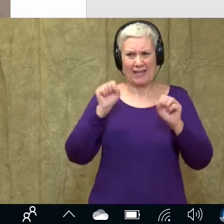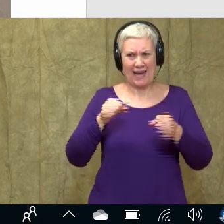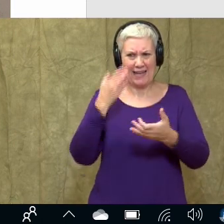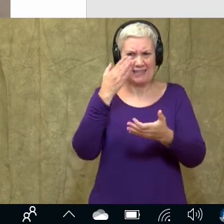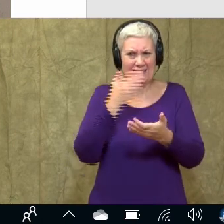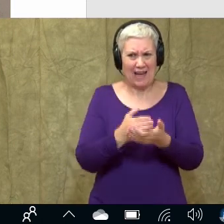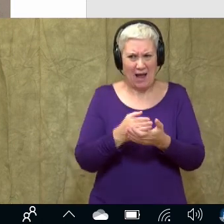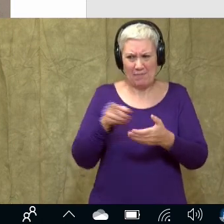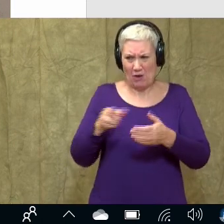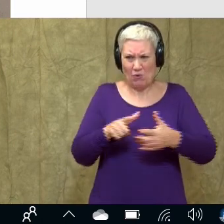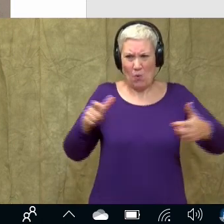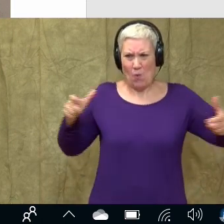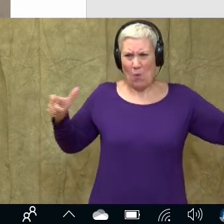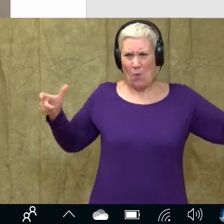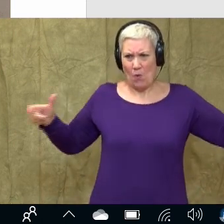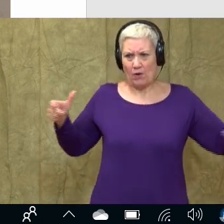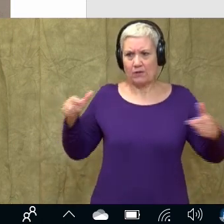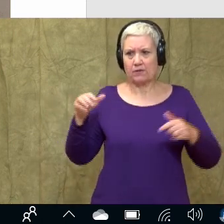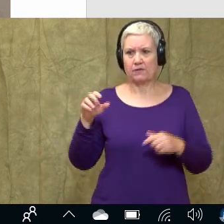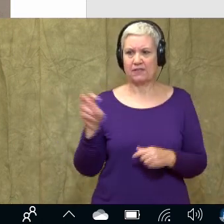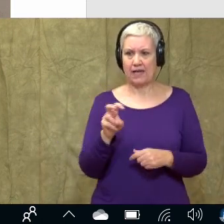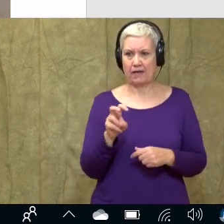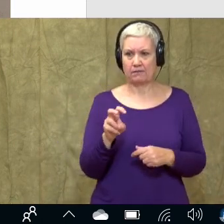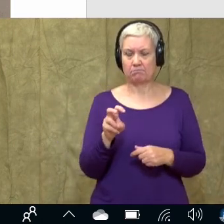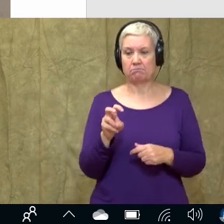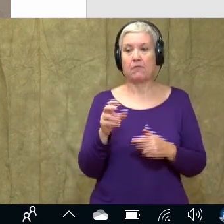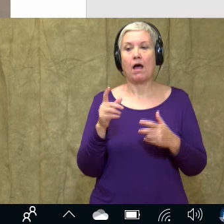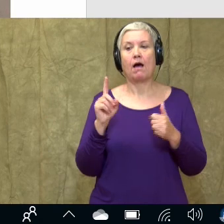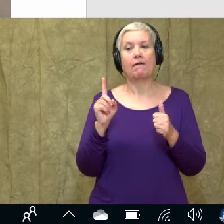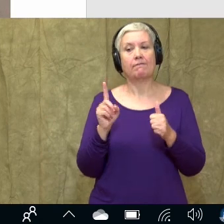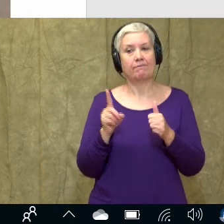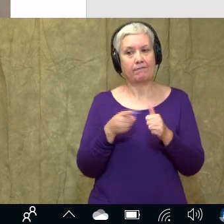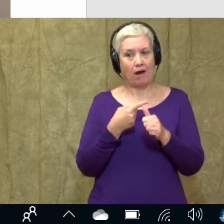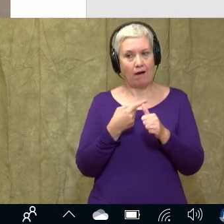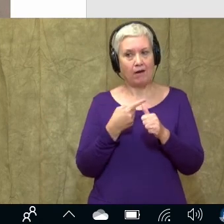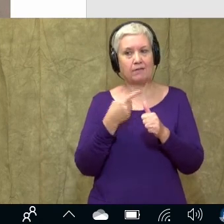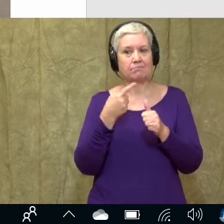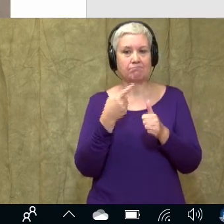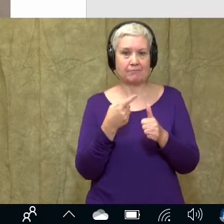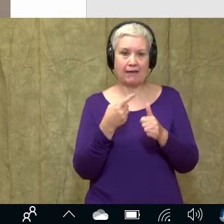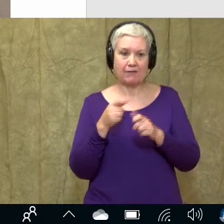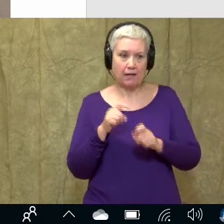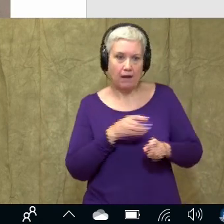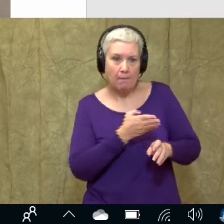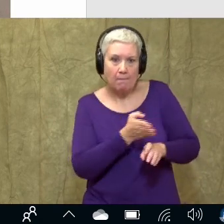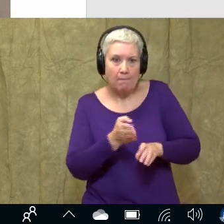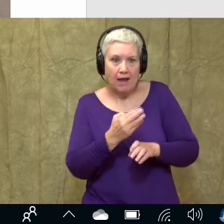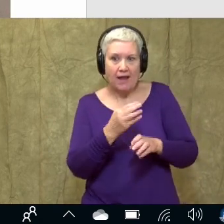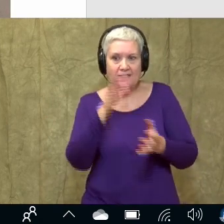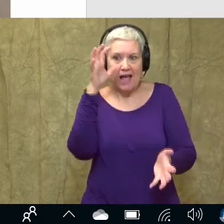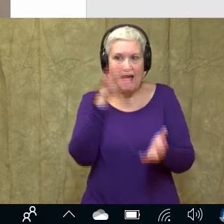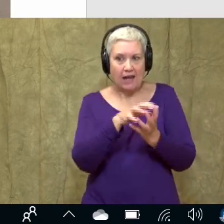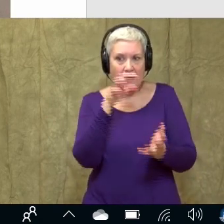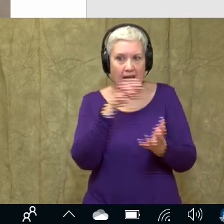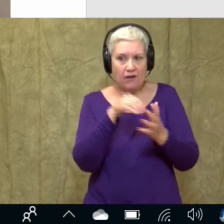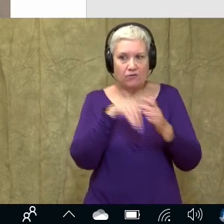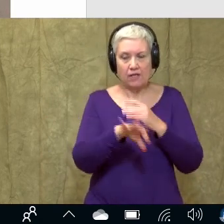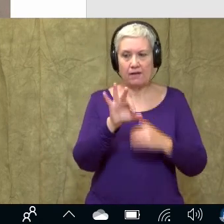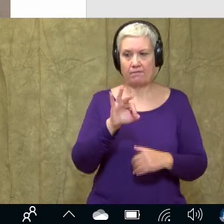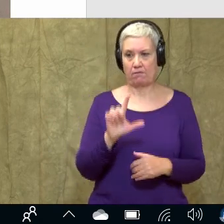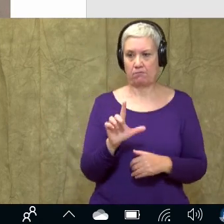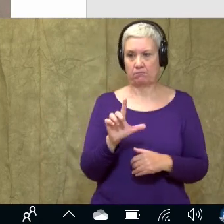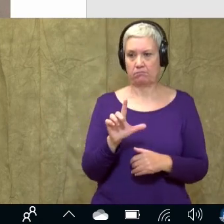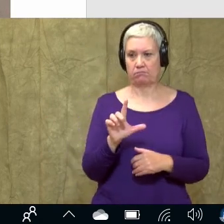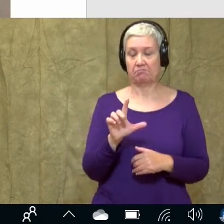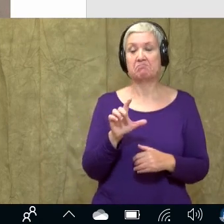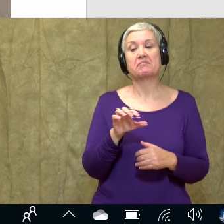They'd have to get past Florida's alligators first, although it's a complicated relationship. While alligators